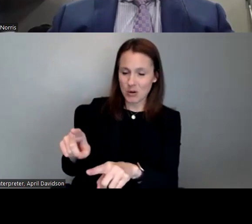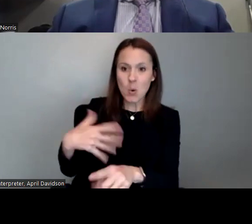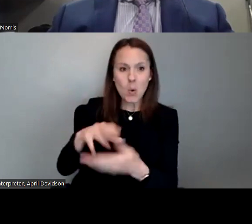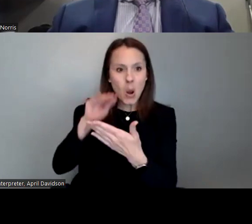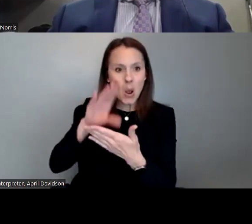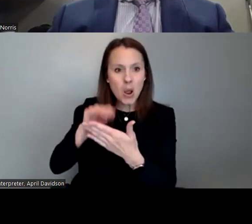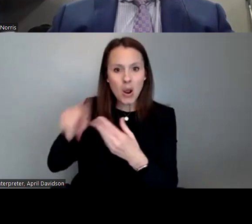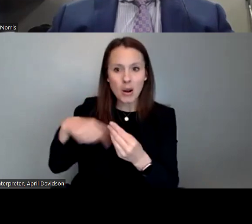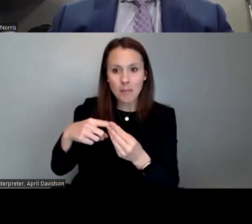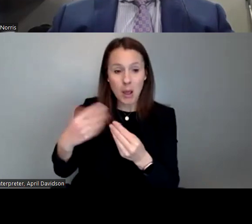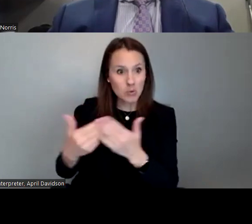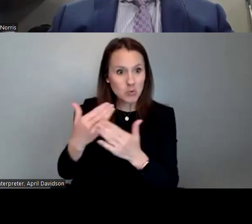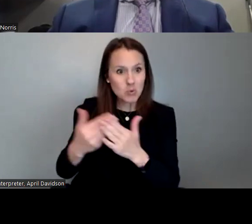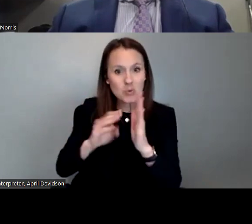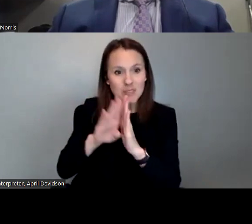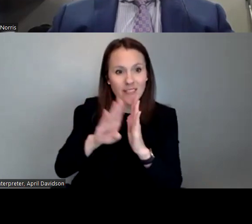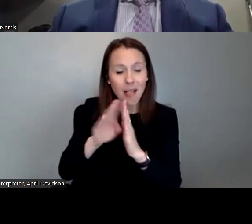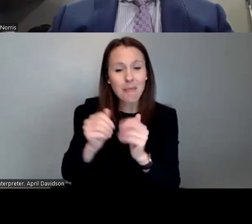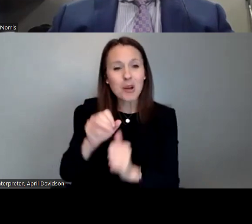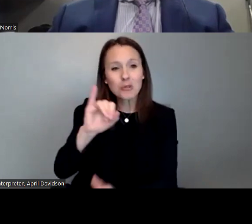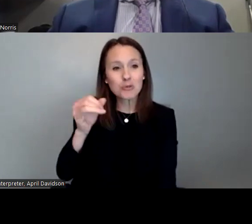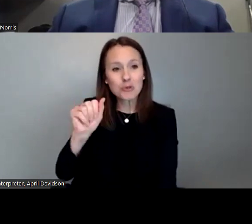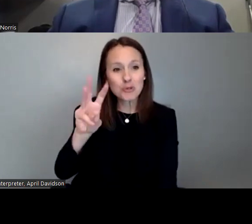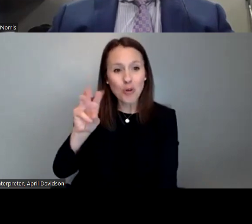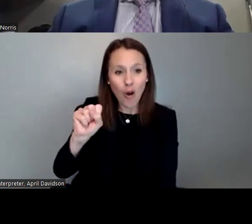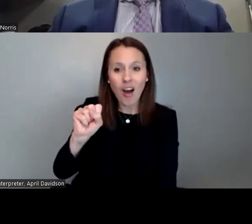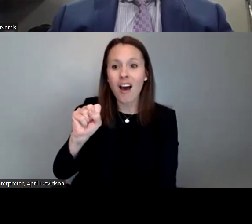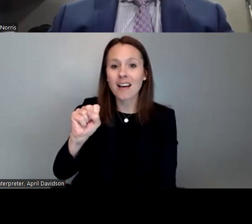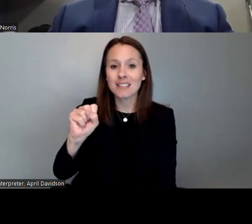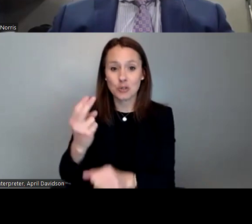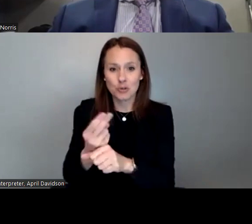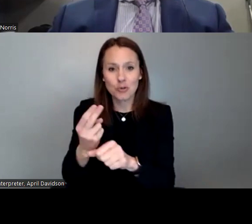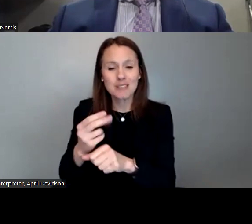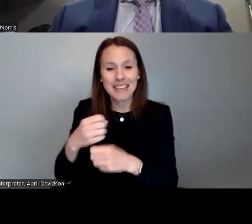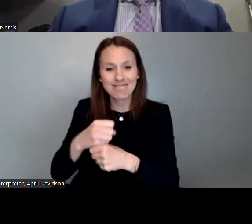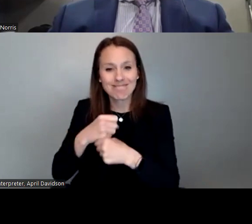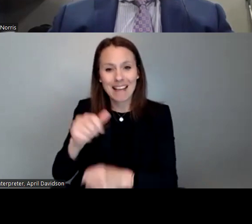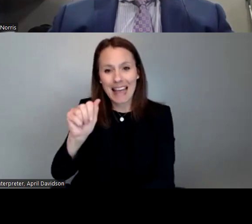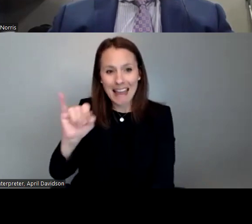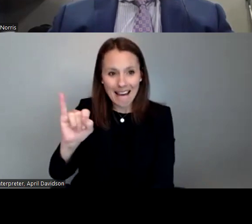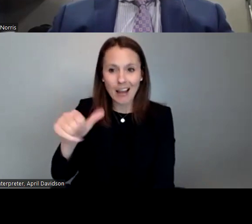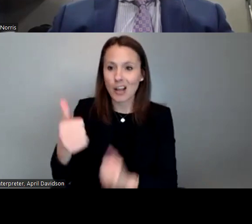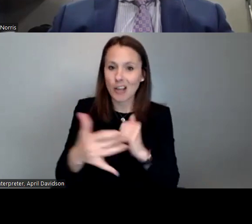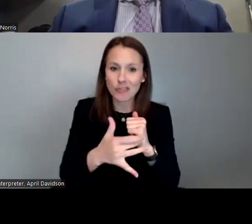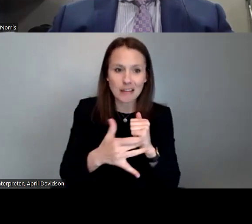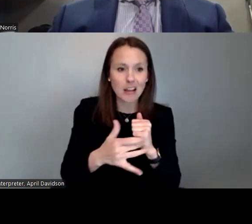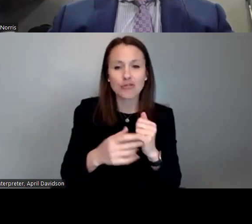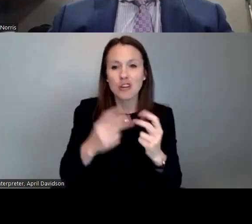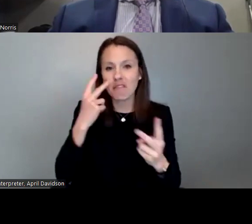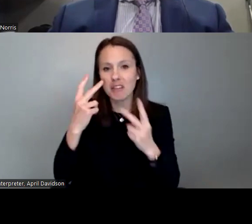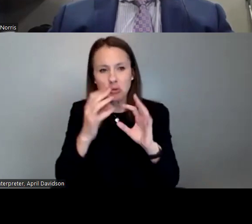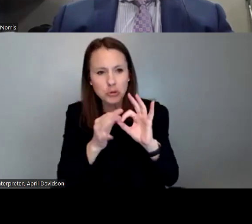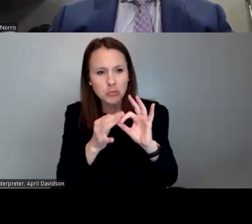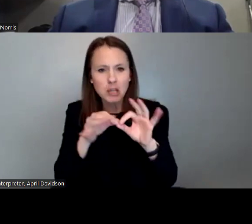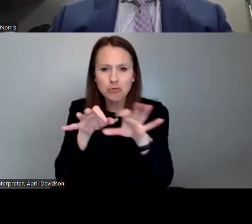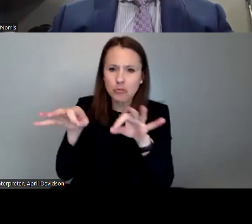some of the newest developments with JAWS, integrating generative AI and other technology to do visual interpretation and